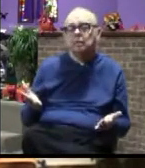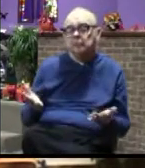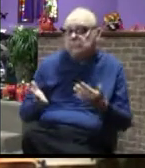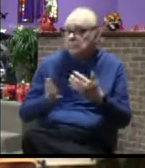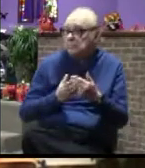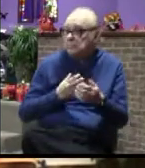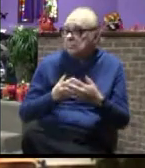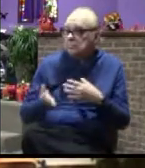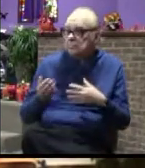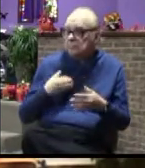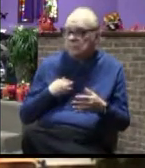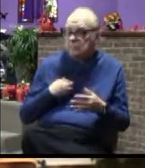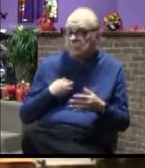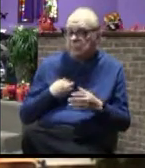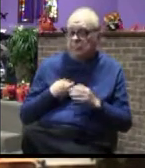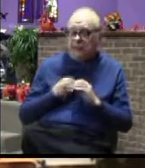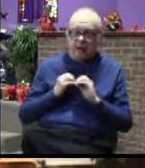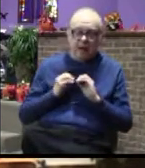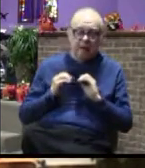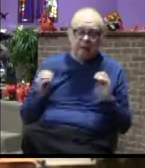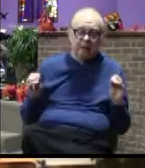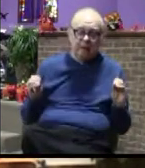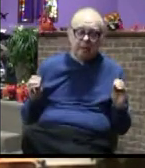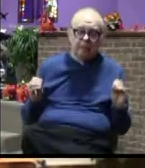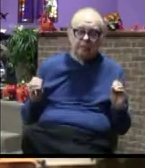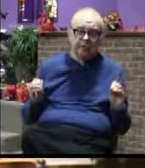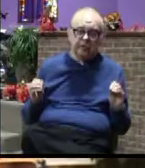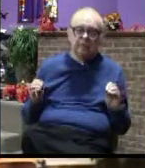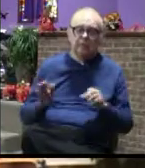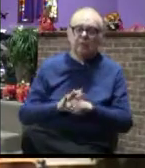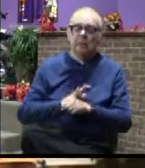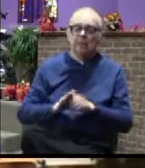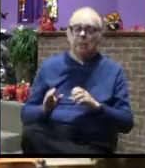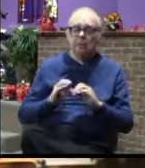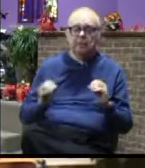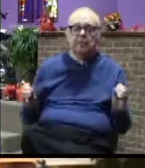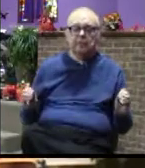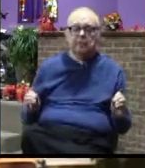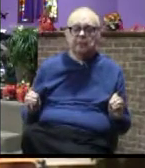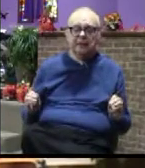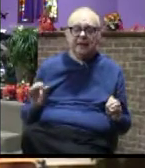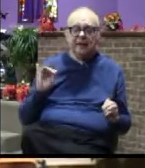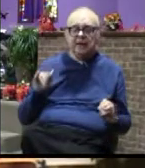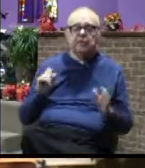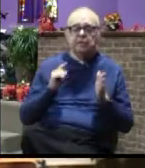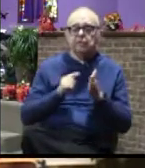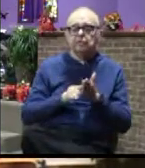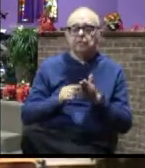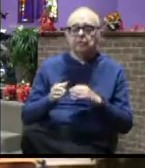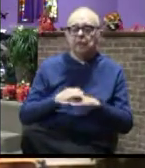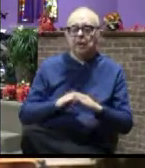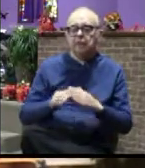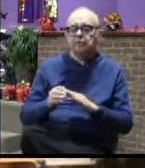Even though I have absolutely nothing to offer to him, he still shows his kindness to me.